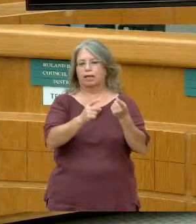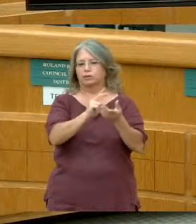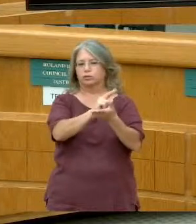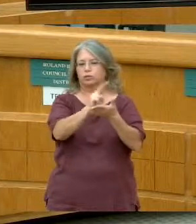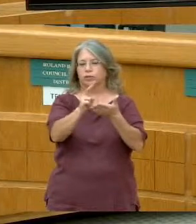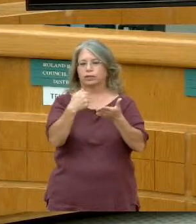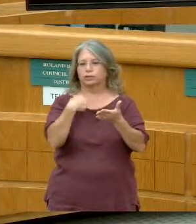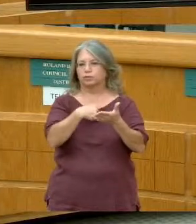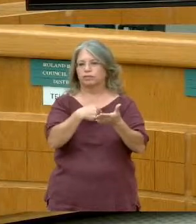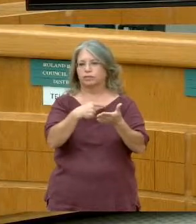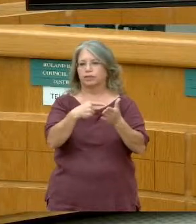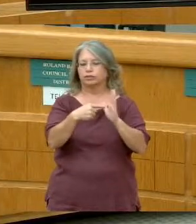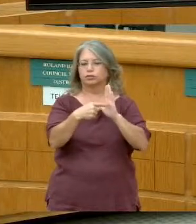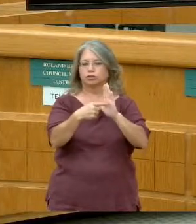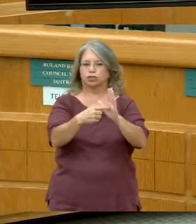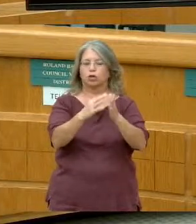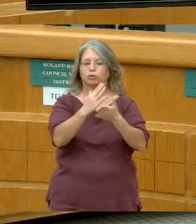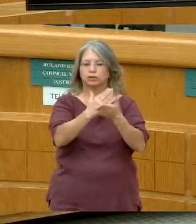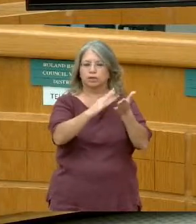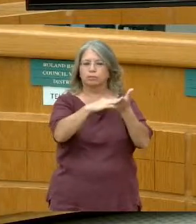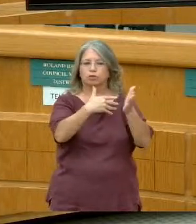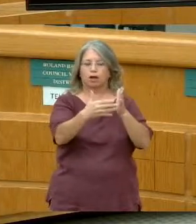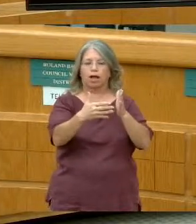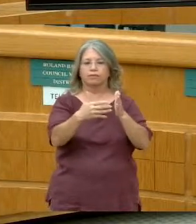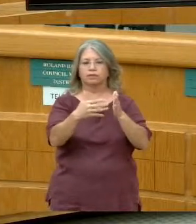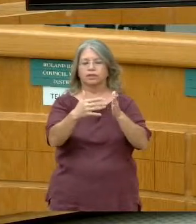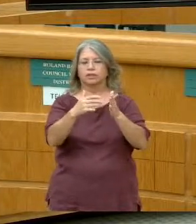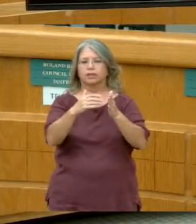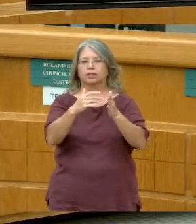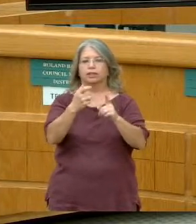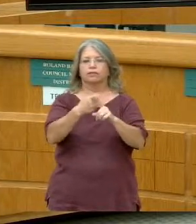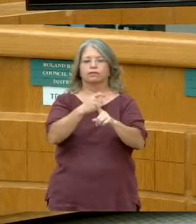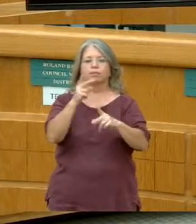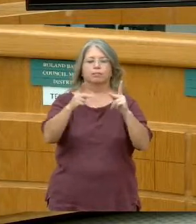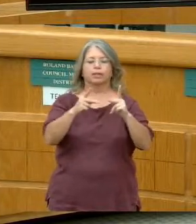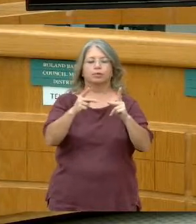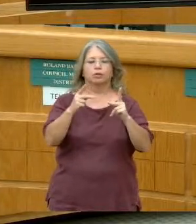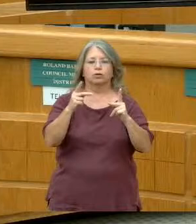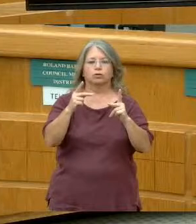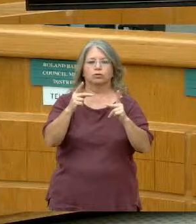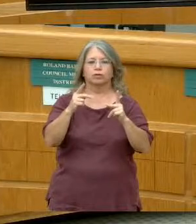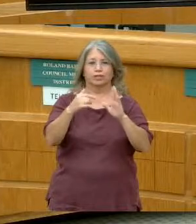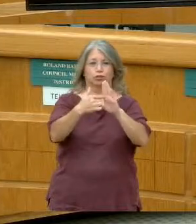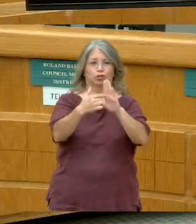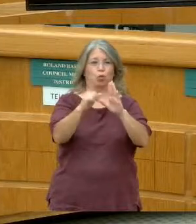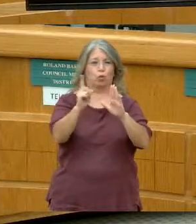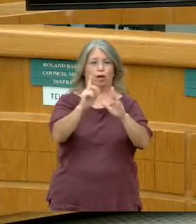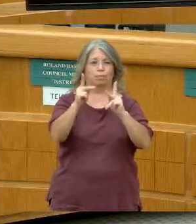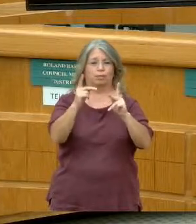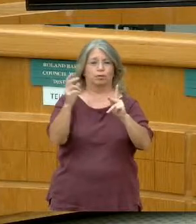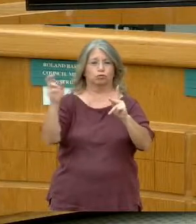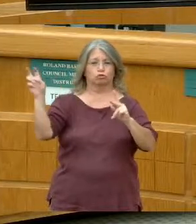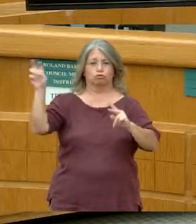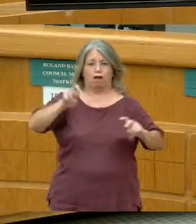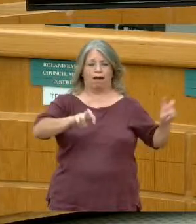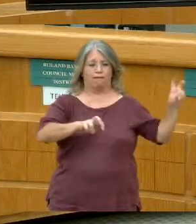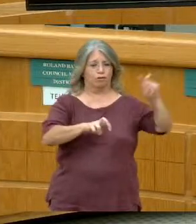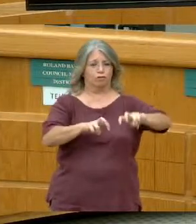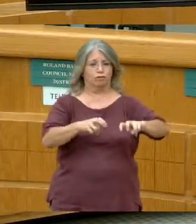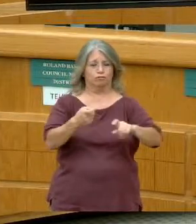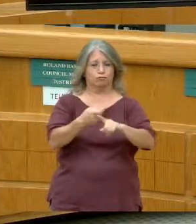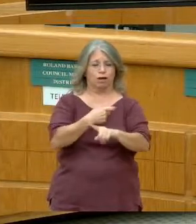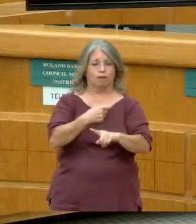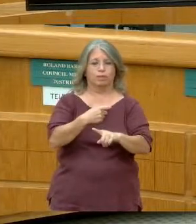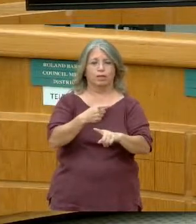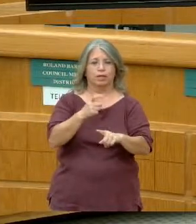these little veins and arteries from all over Texas how they come to the coastal bend, where people are coming from, and we've seen that number decline by